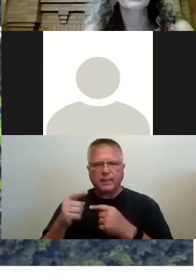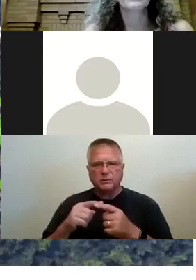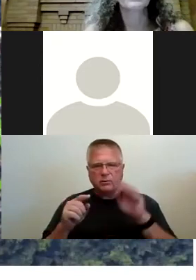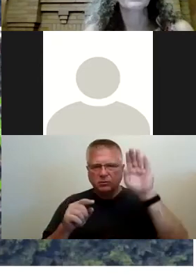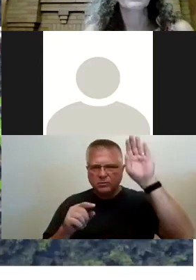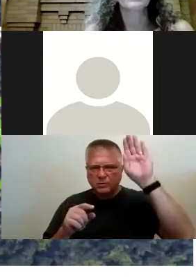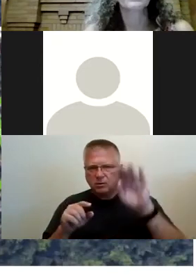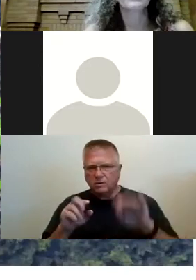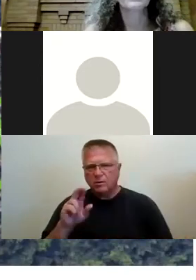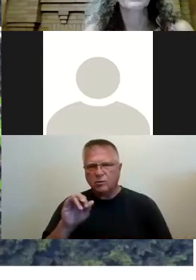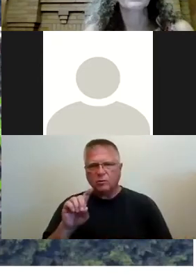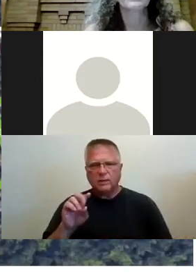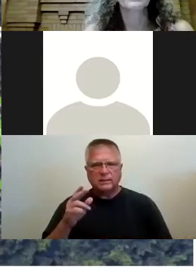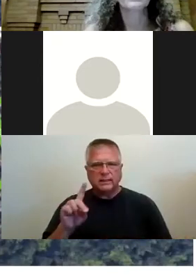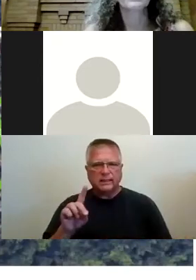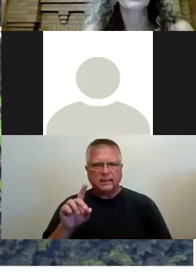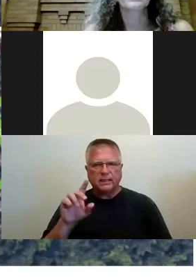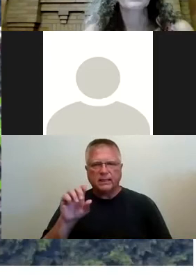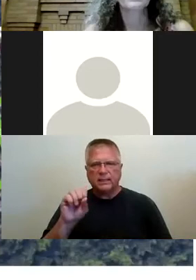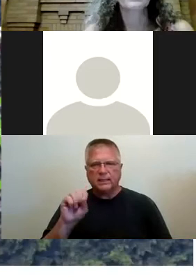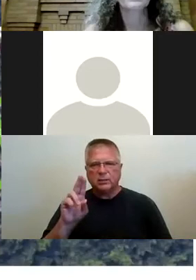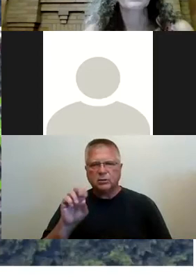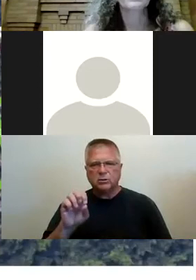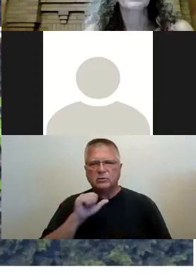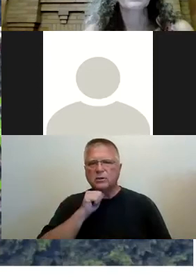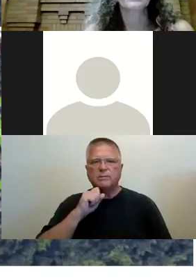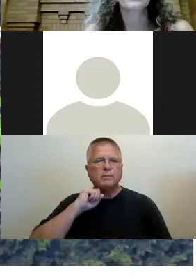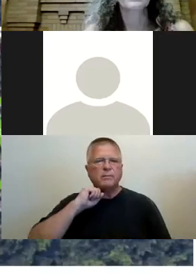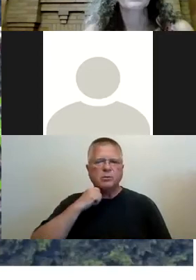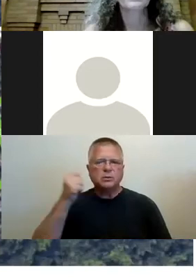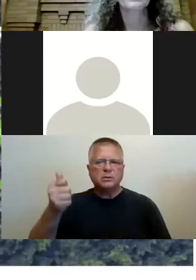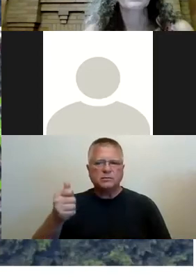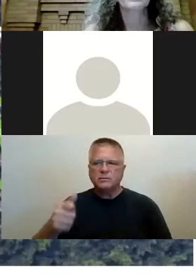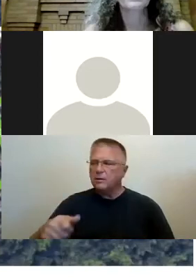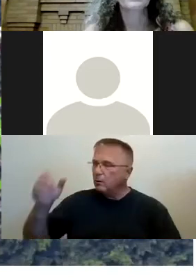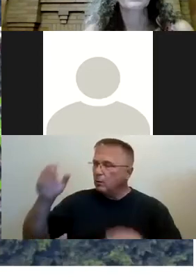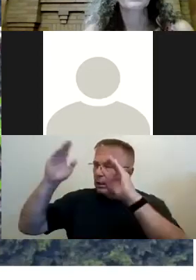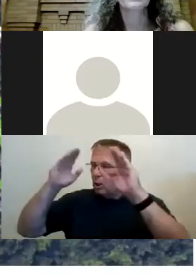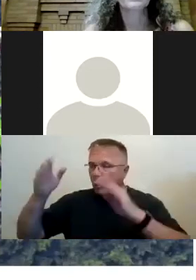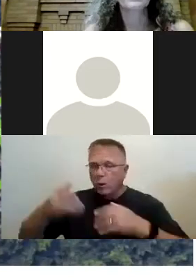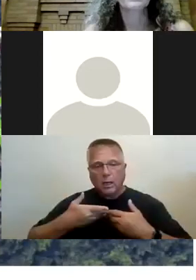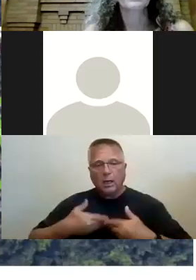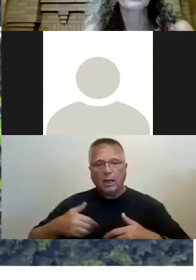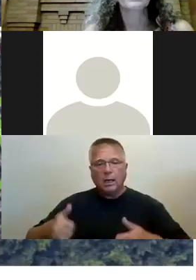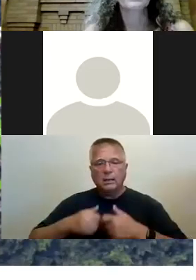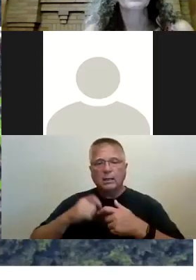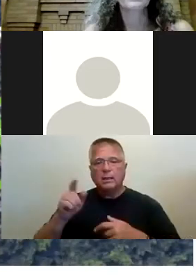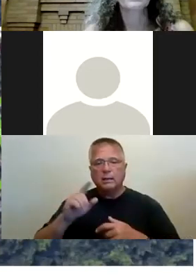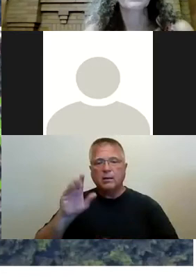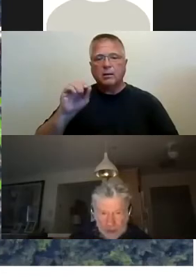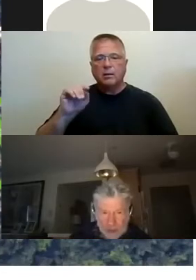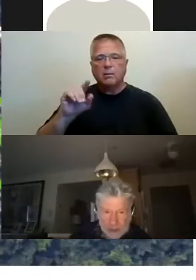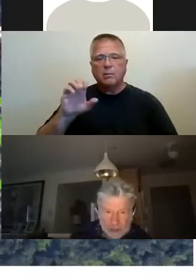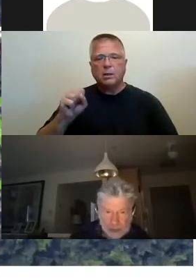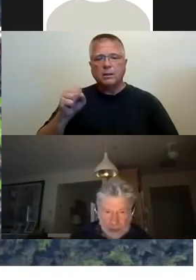call Sue. Sue, please unmute yourself. Oh, hi, I live on Bartlett Street, and I just had